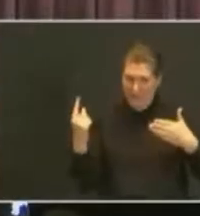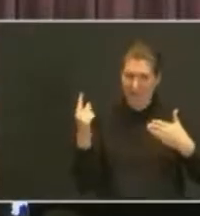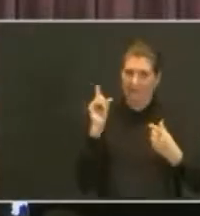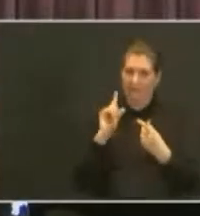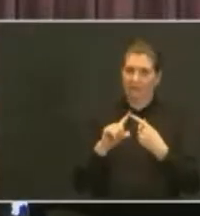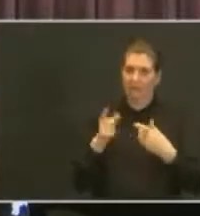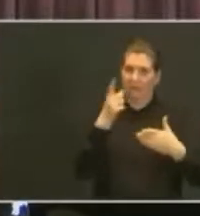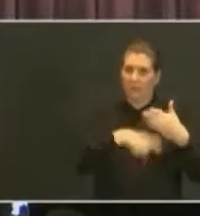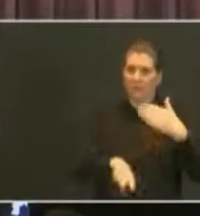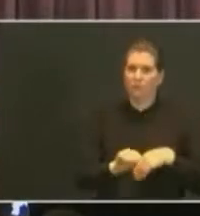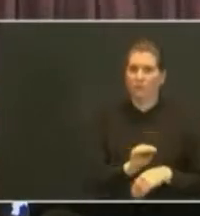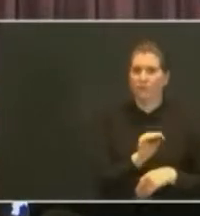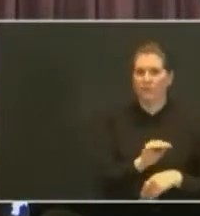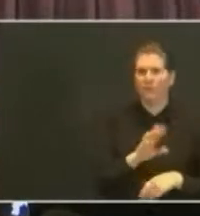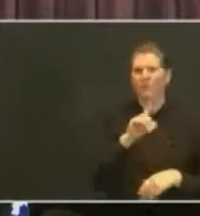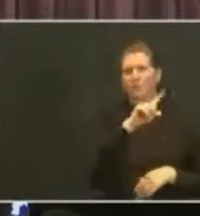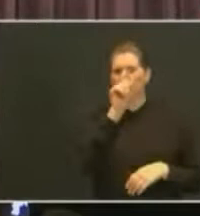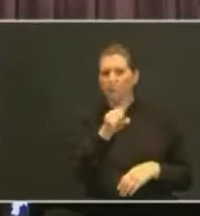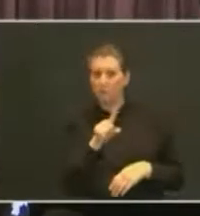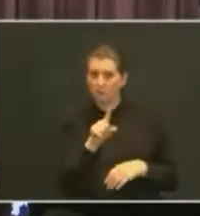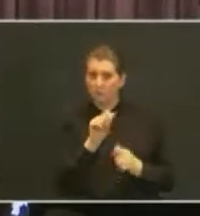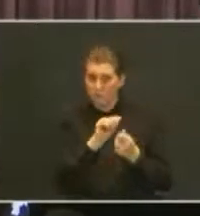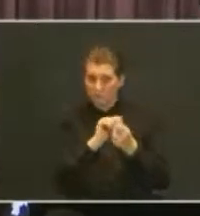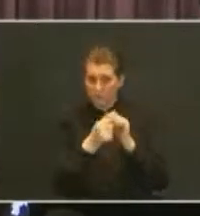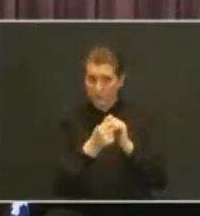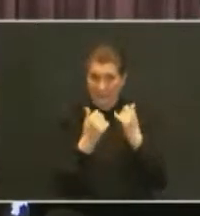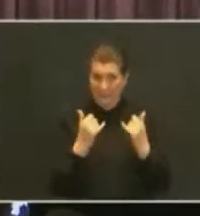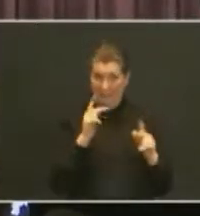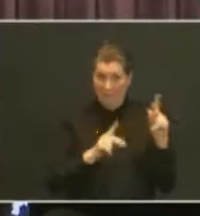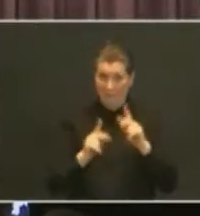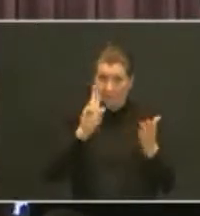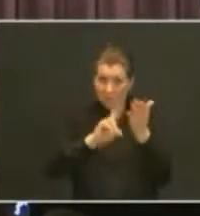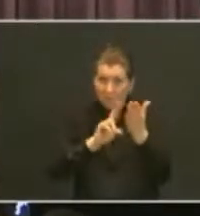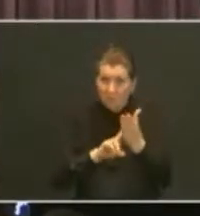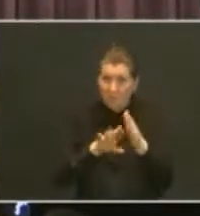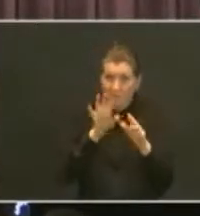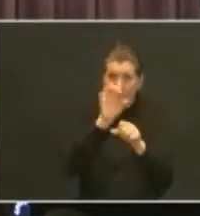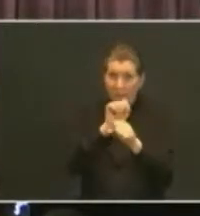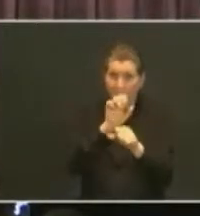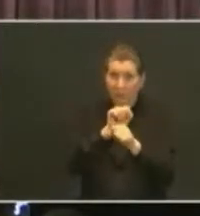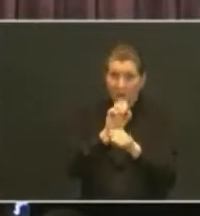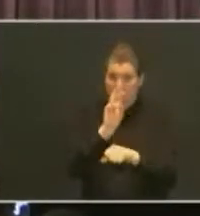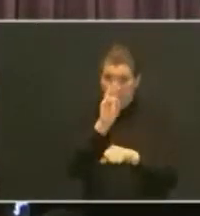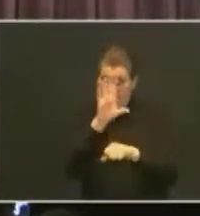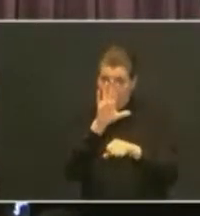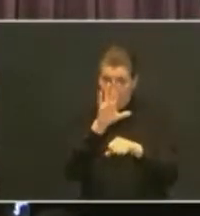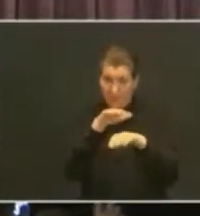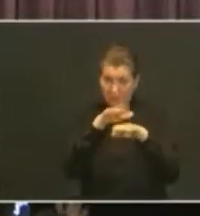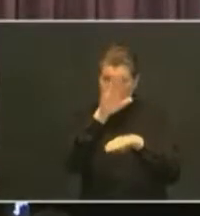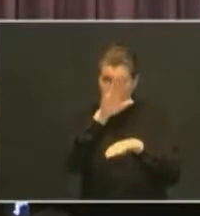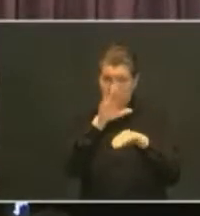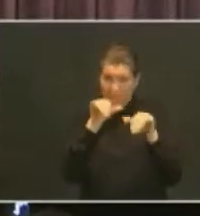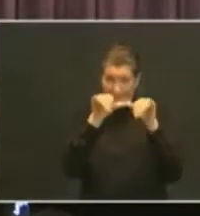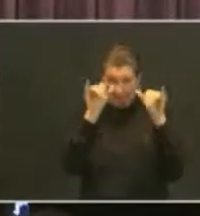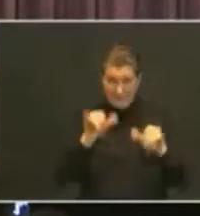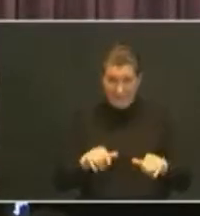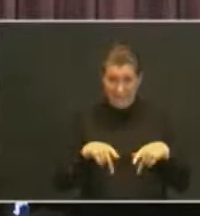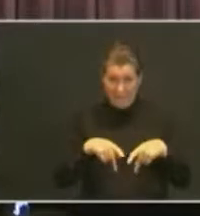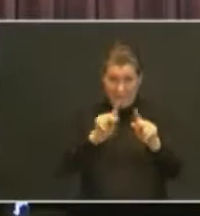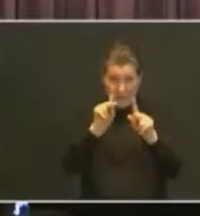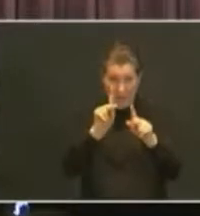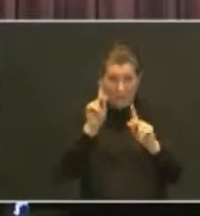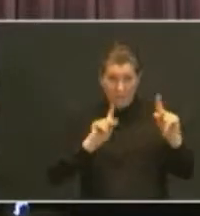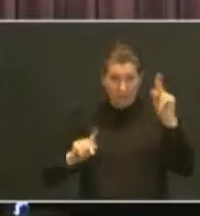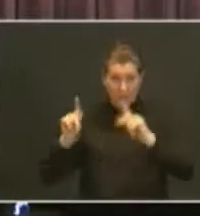that change? They're signing up now. I mean, everyone who's 65 and older is signing up now. The system allows them. Some folks